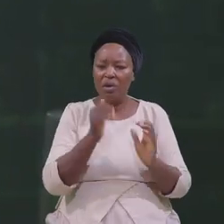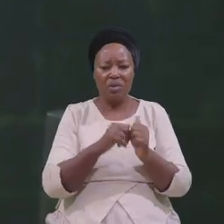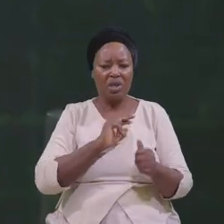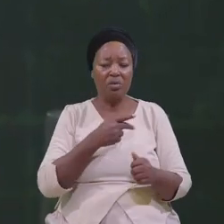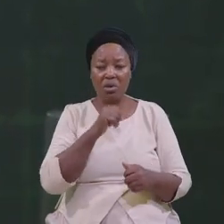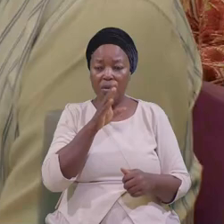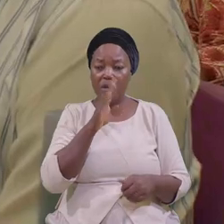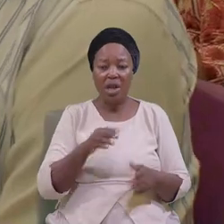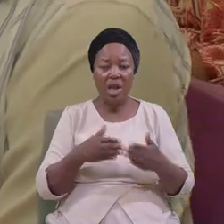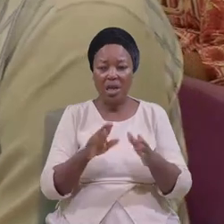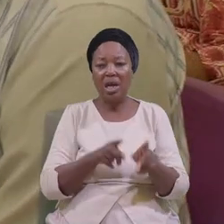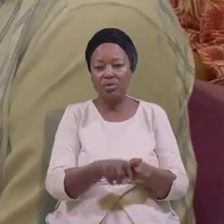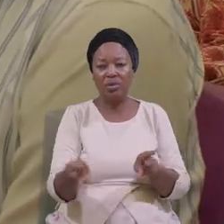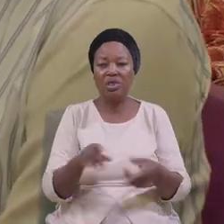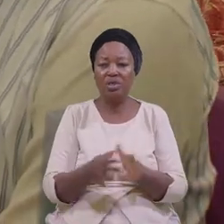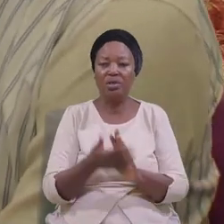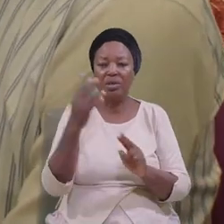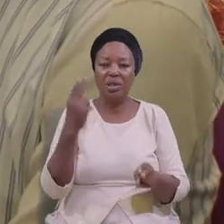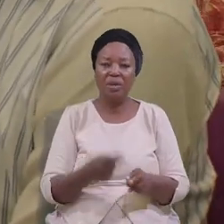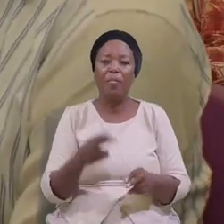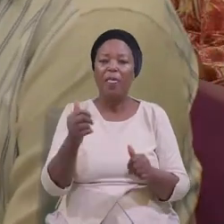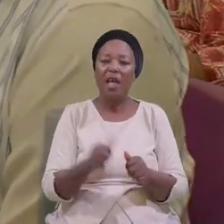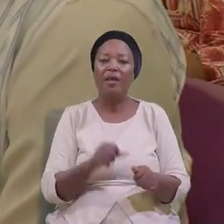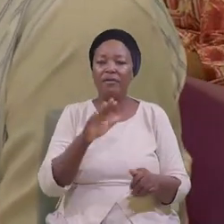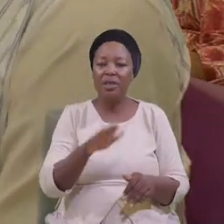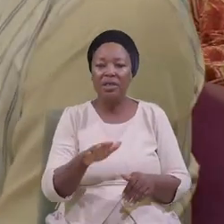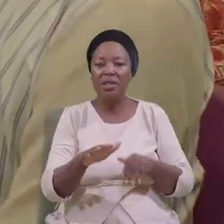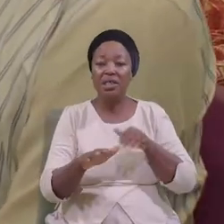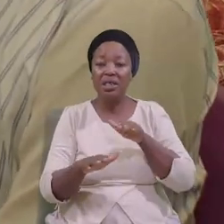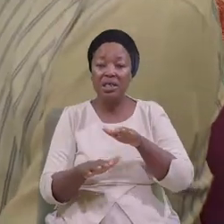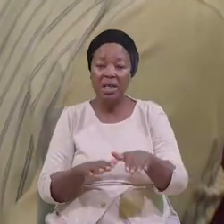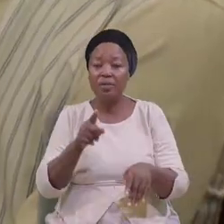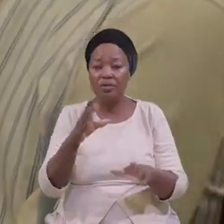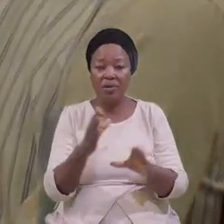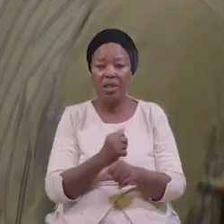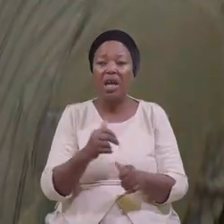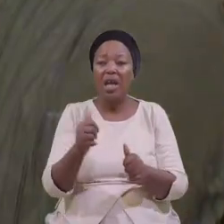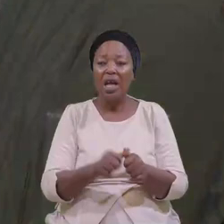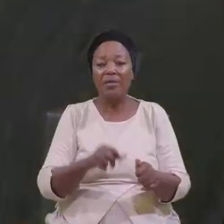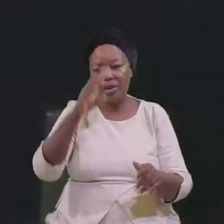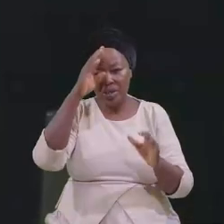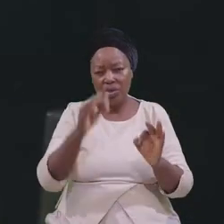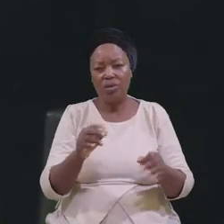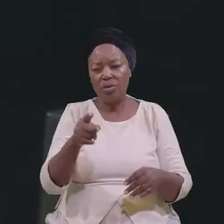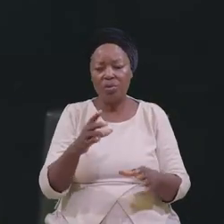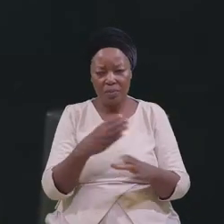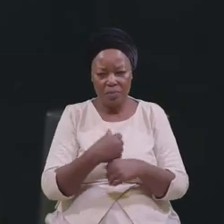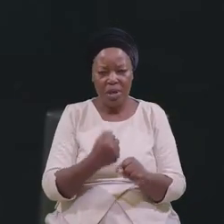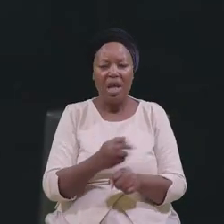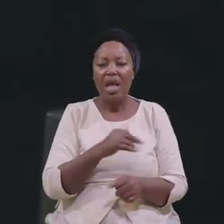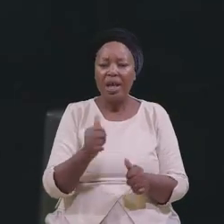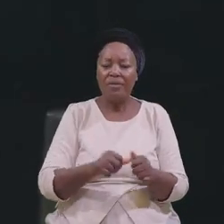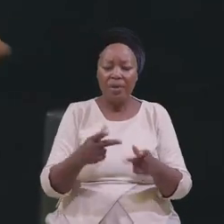led astray in Jesus' name. Every step you take, every decision you make, every direction you